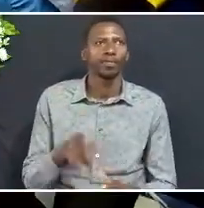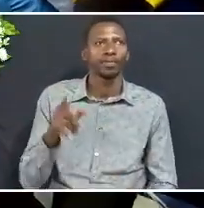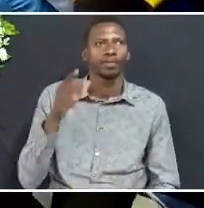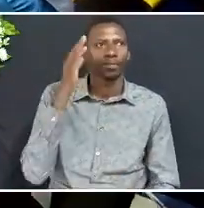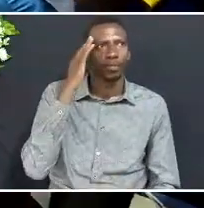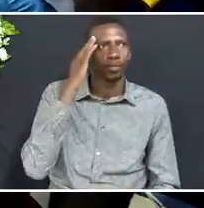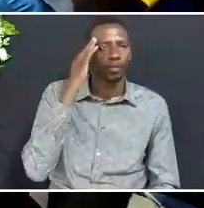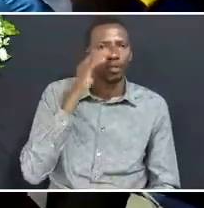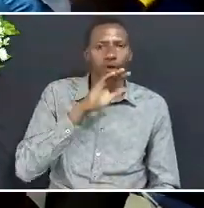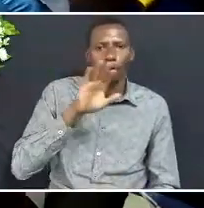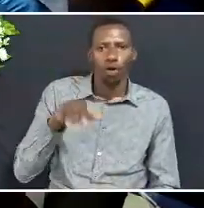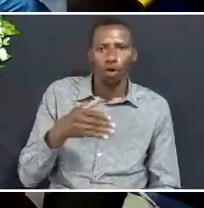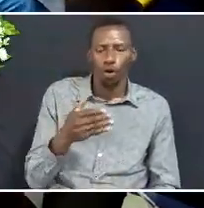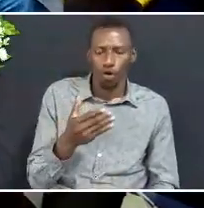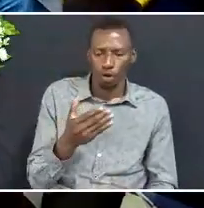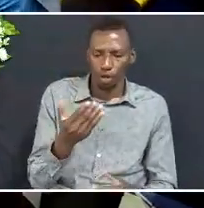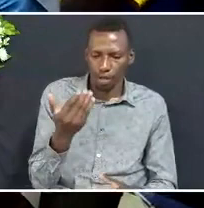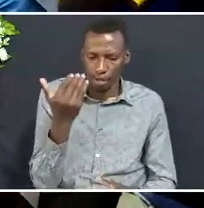You all know young people get